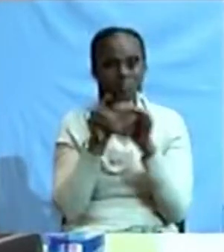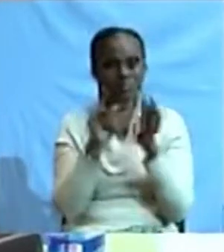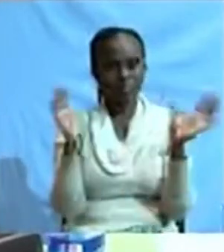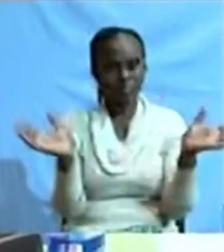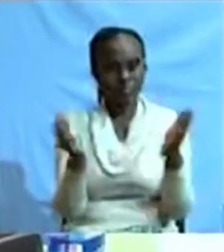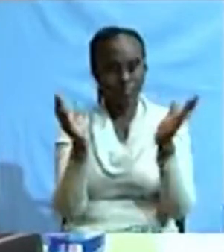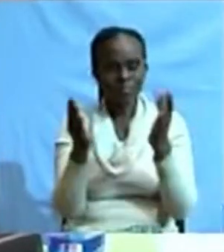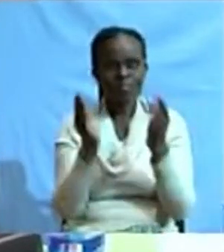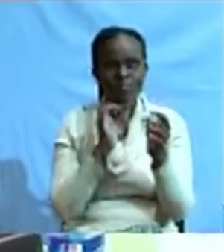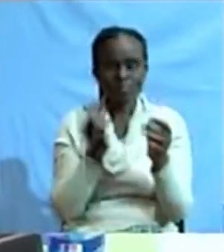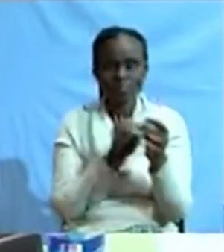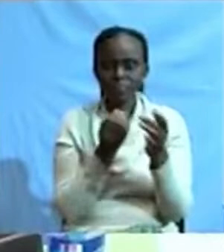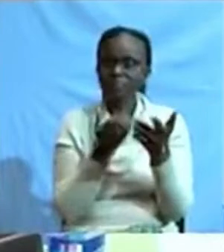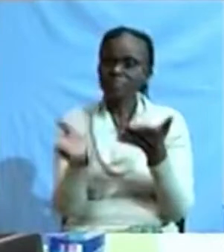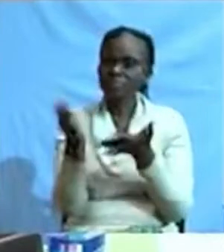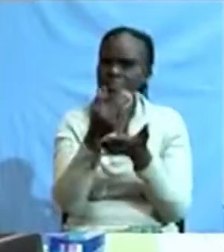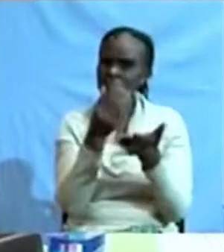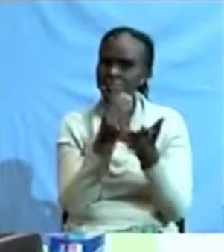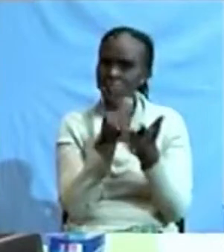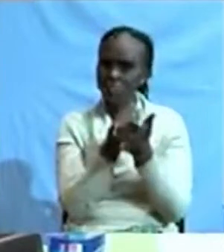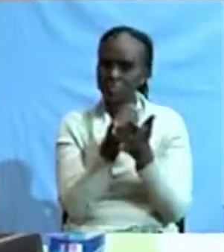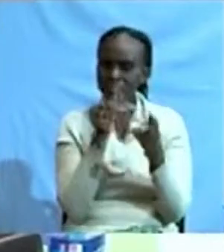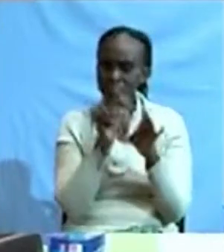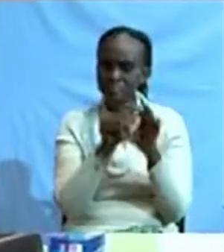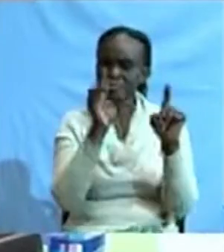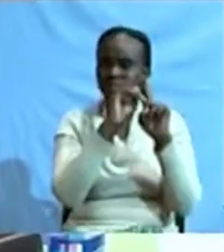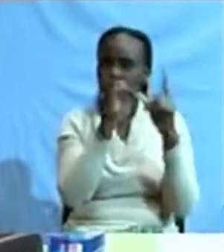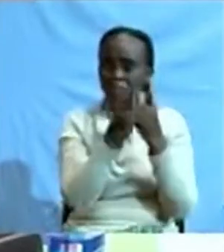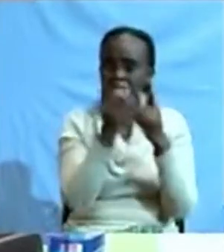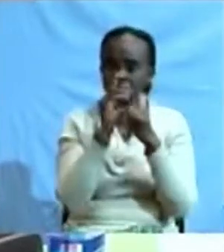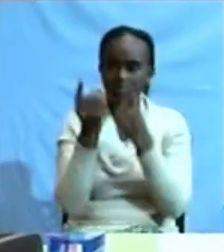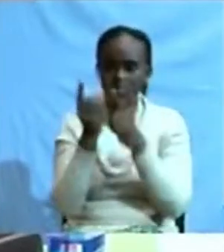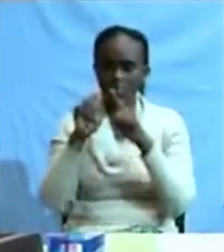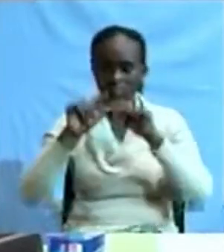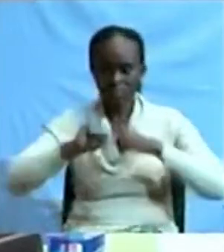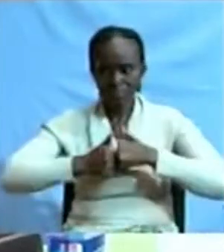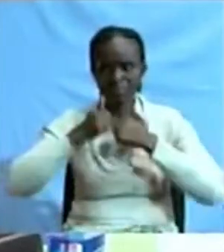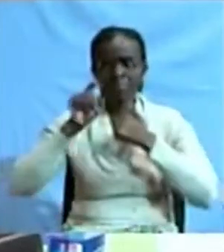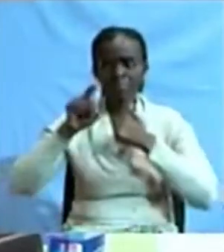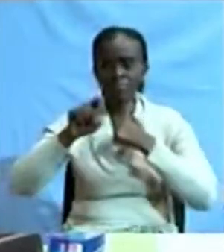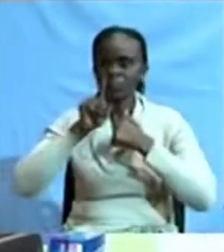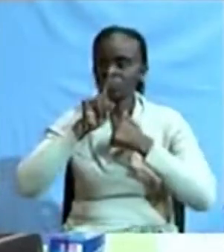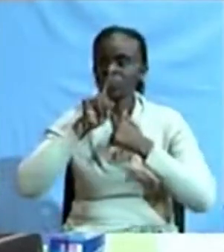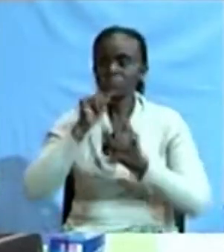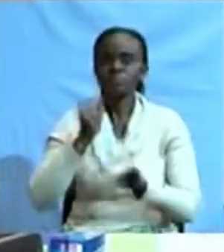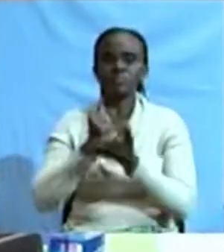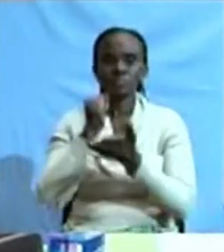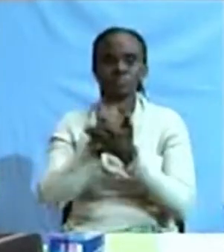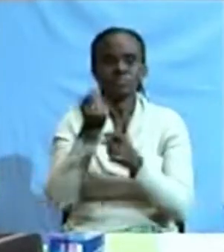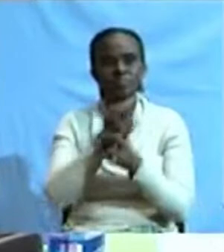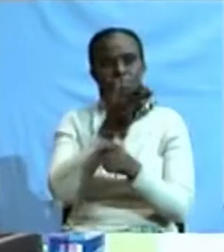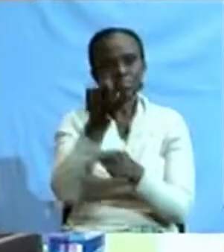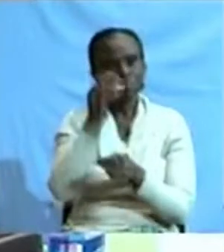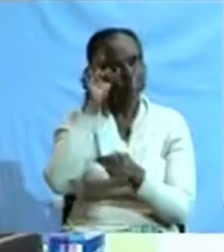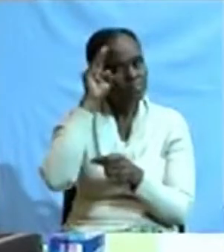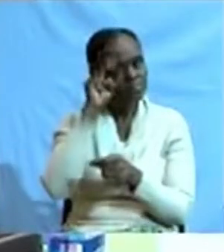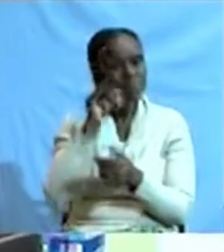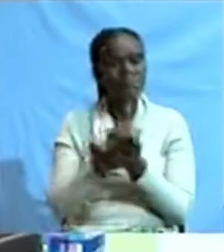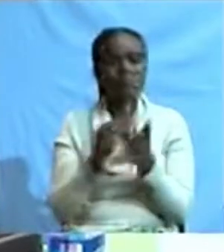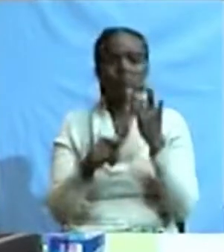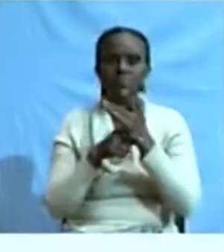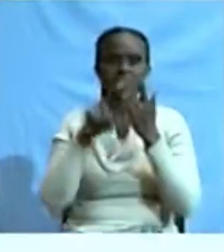enhancing our collection rate in the district, but we really need help from the ministry. Town